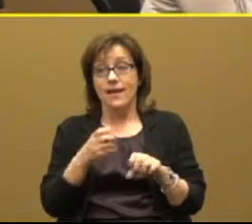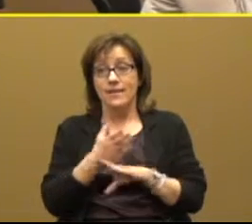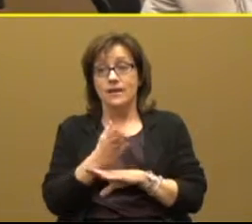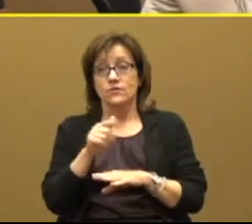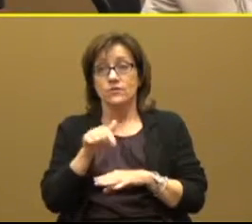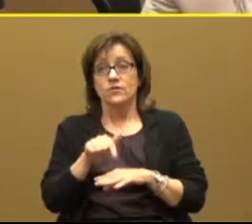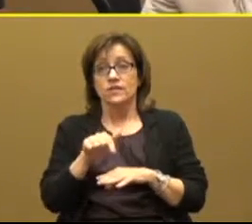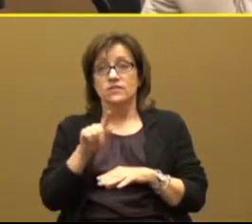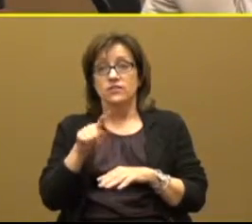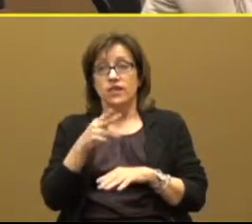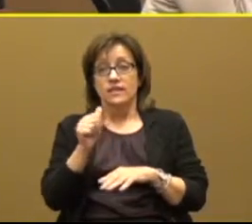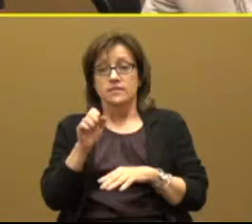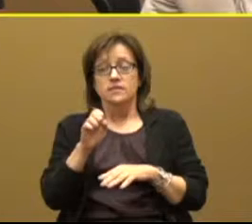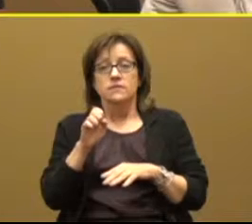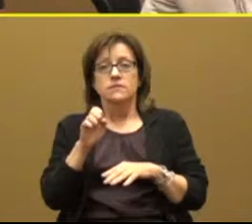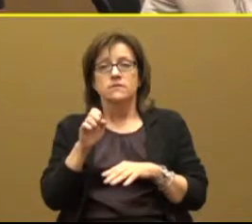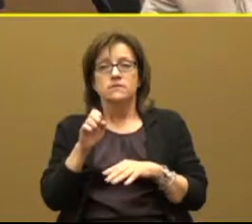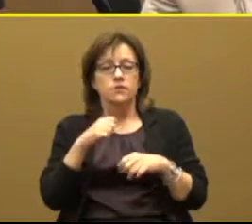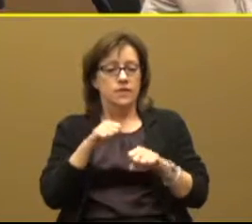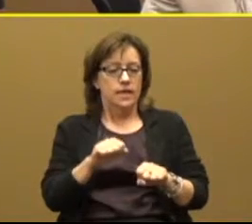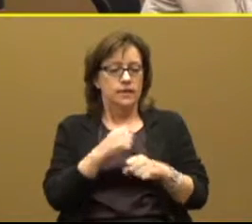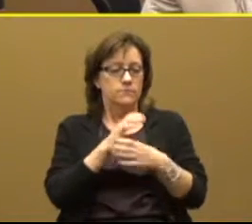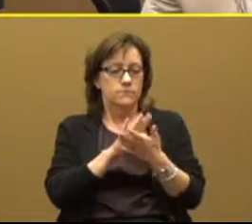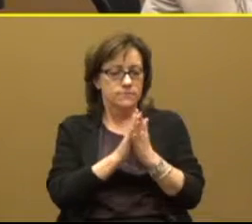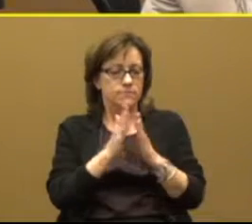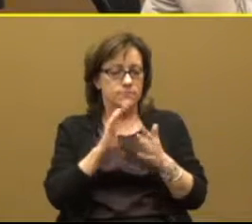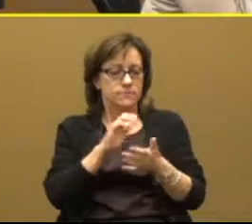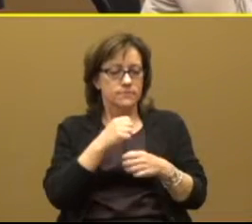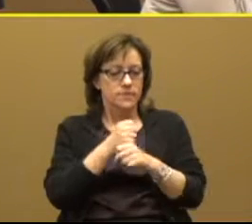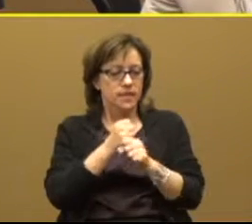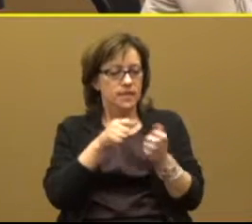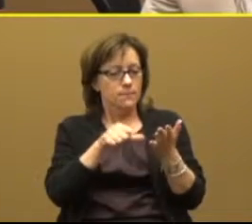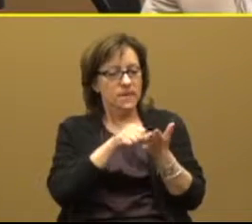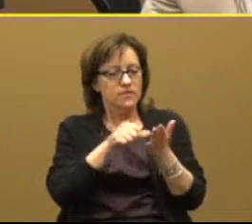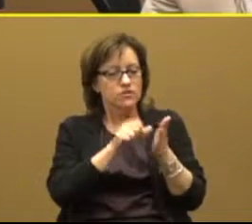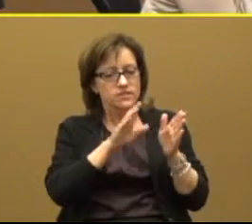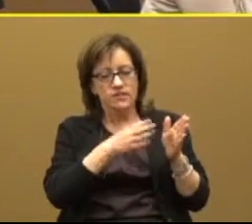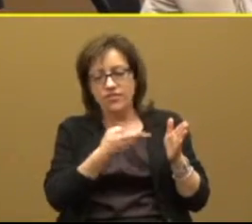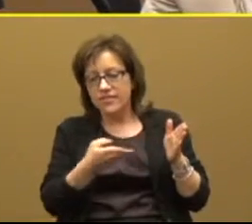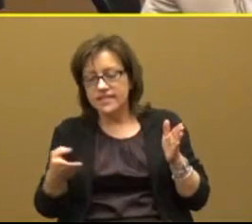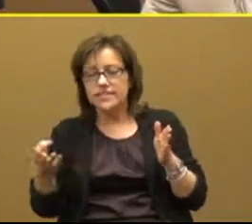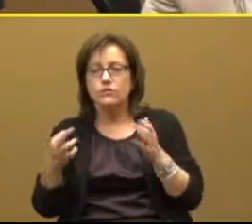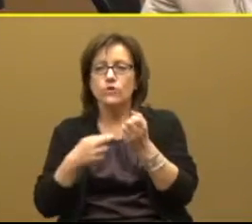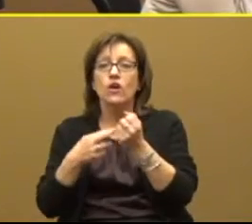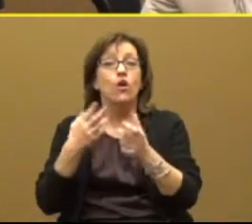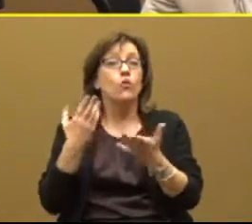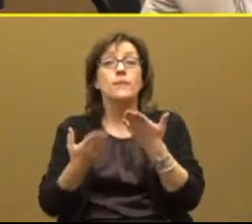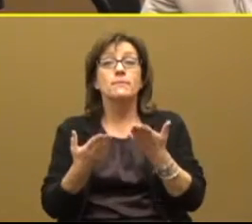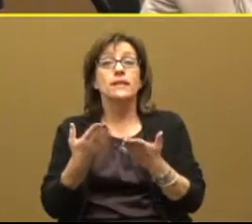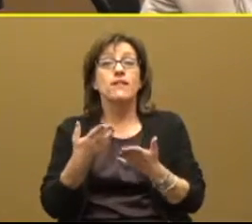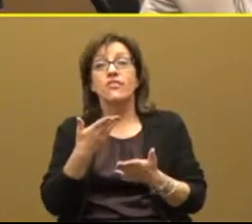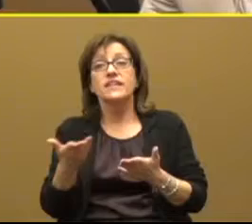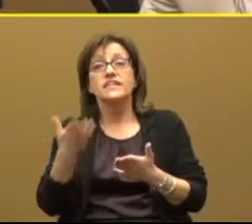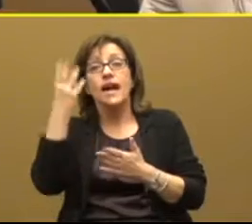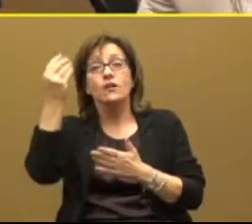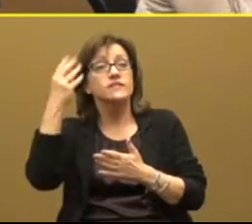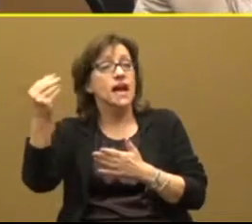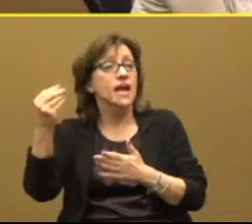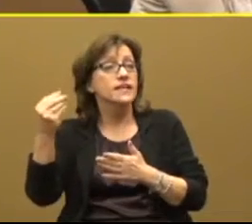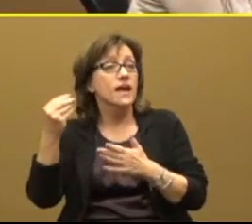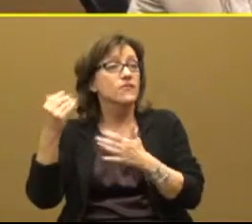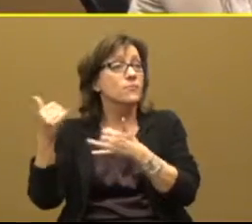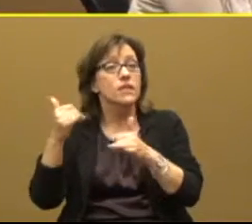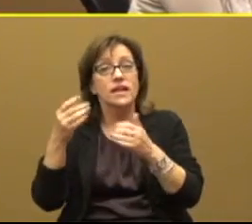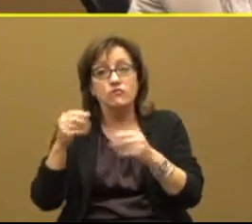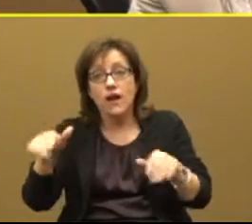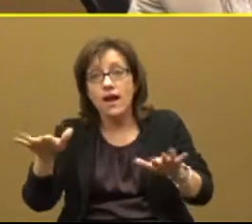sentence strip, begin making pages of items for reinforcers, or different items maybe on the playground that they like, or in gym that they like,